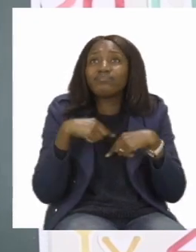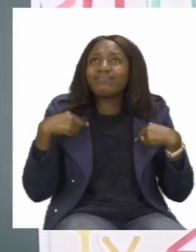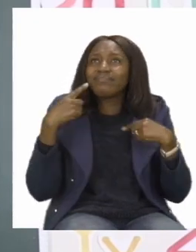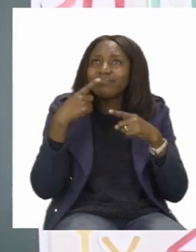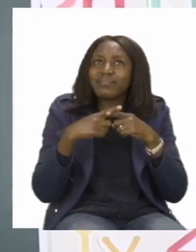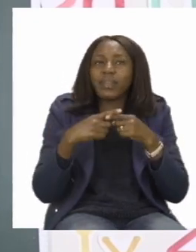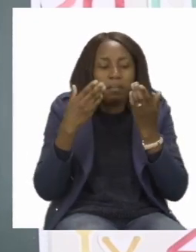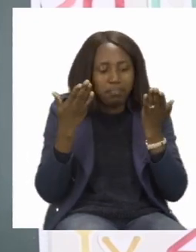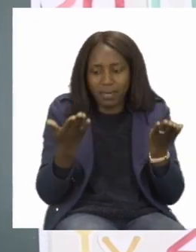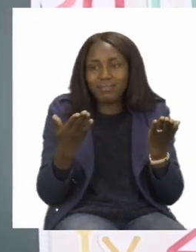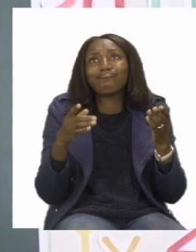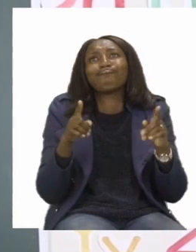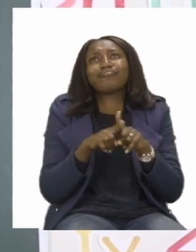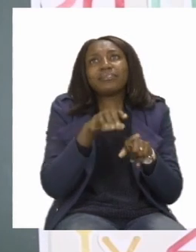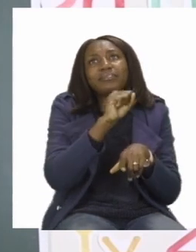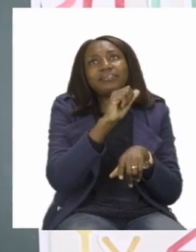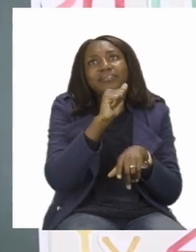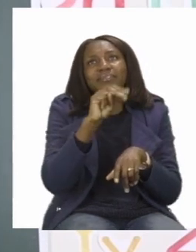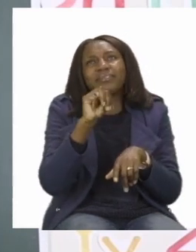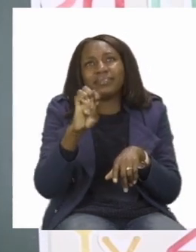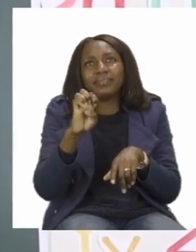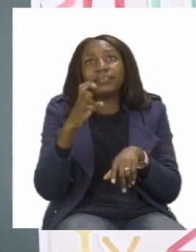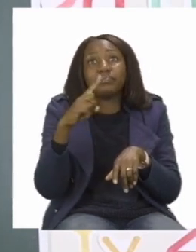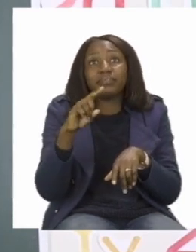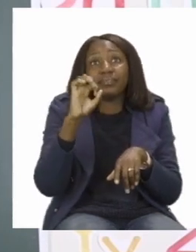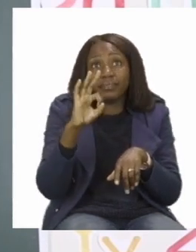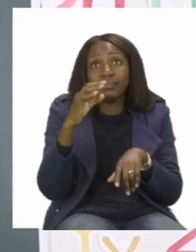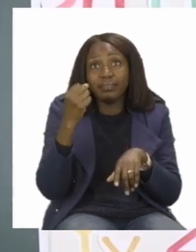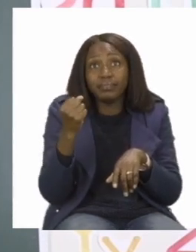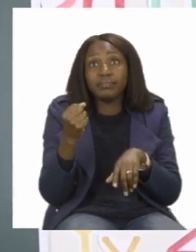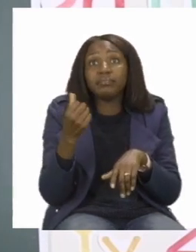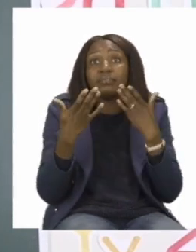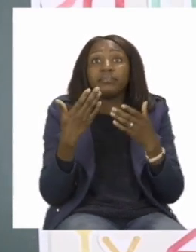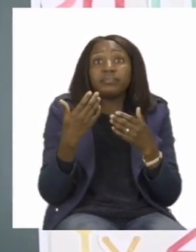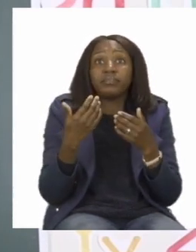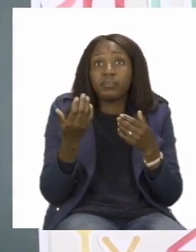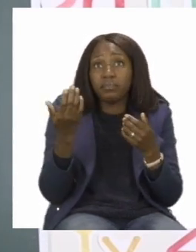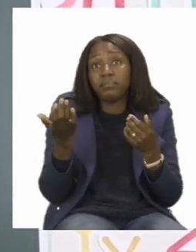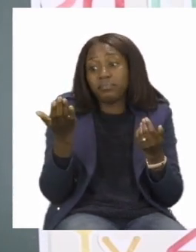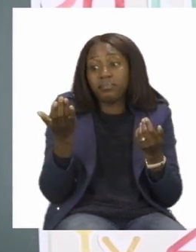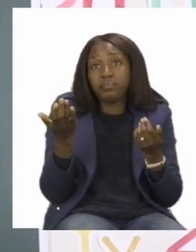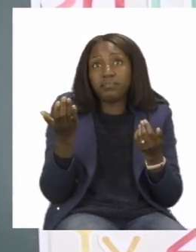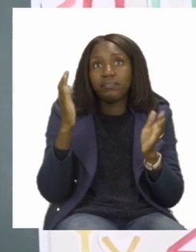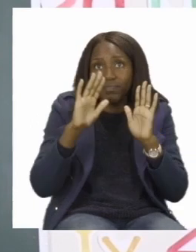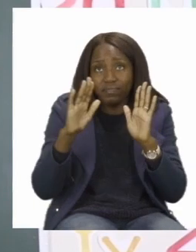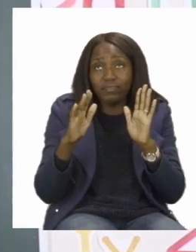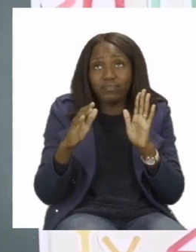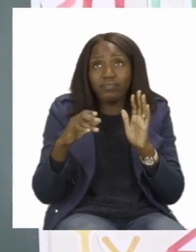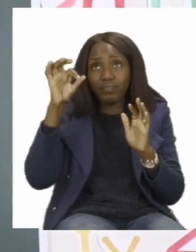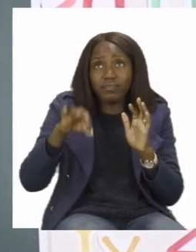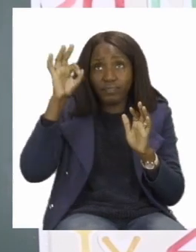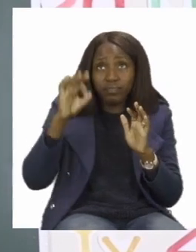it's the same. But if I have a color and a yo-yo in one hand,